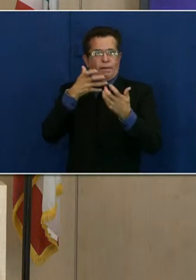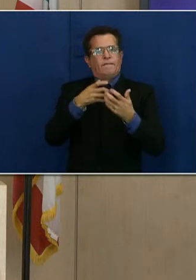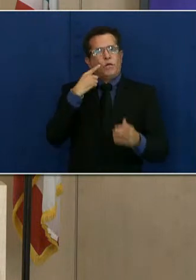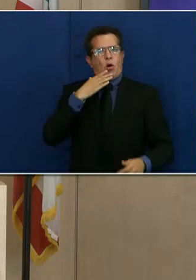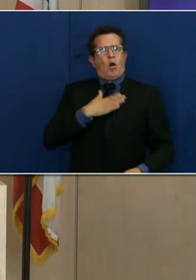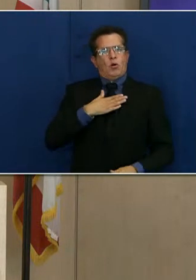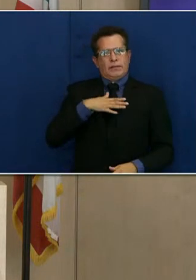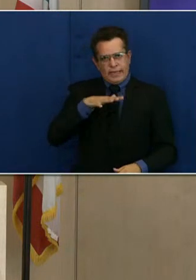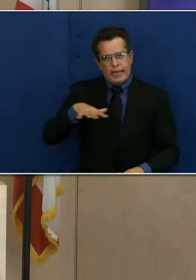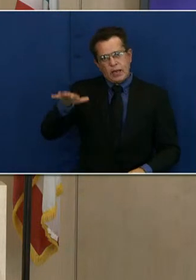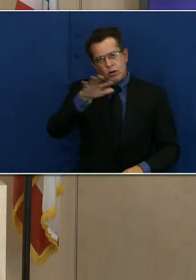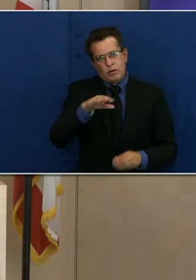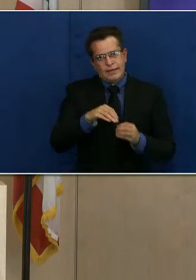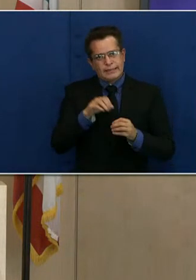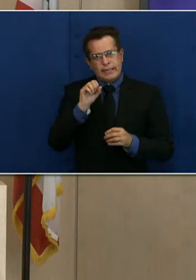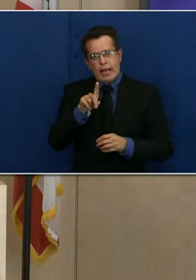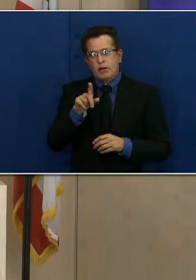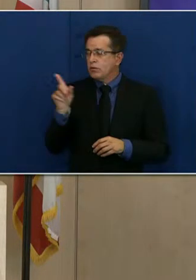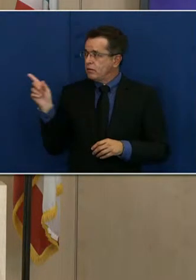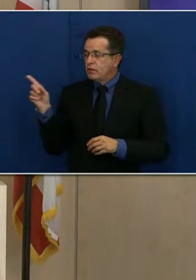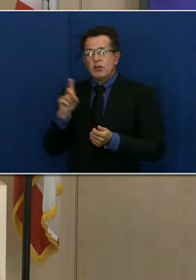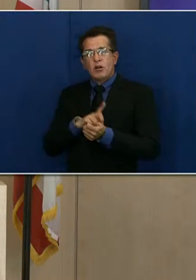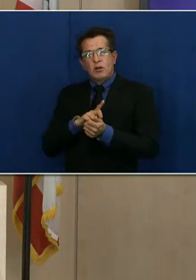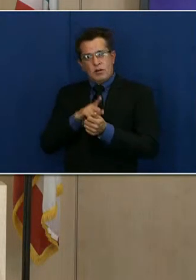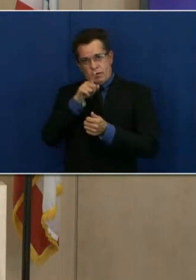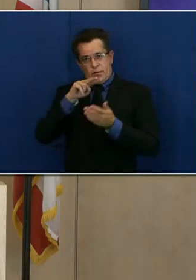If you're talking about the gathering guidelines,